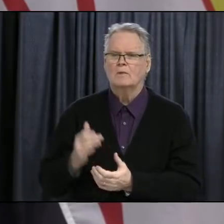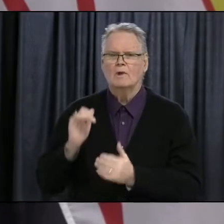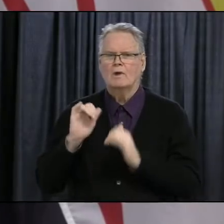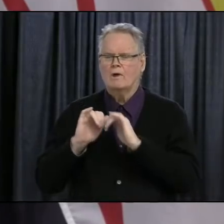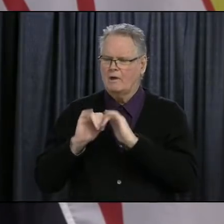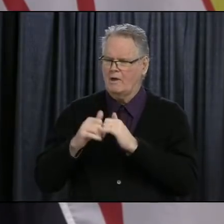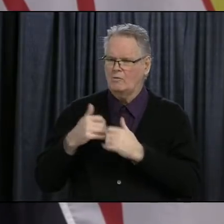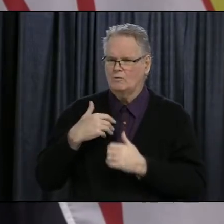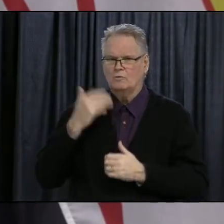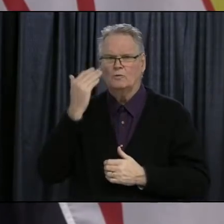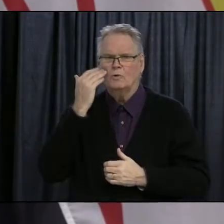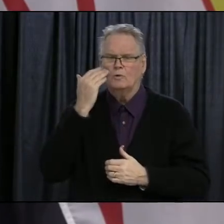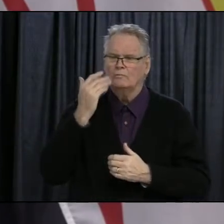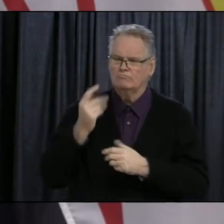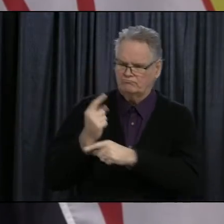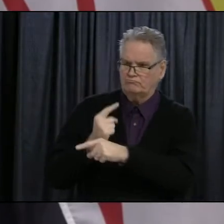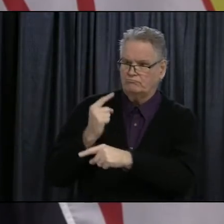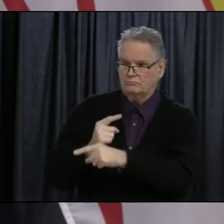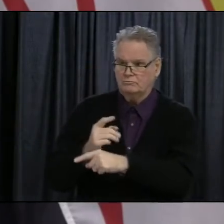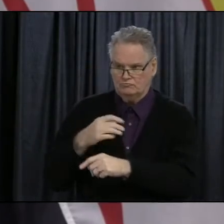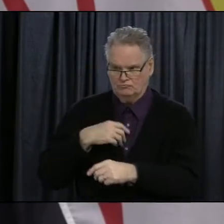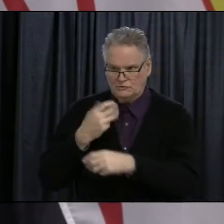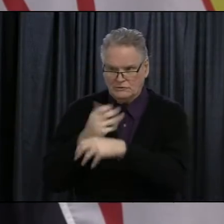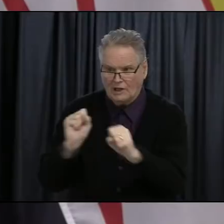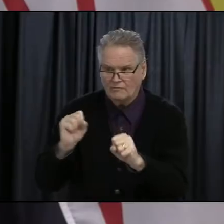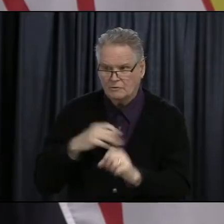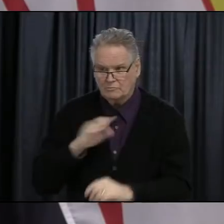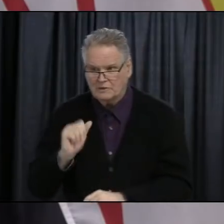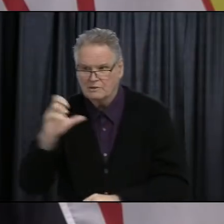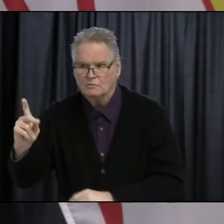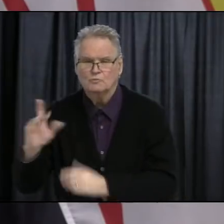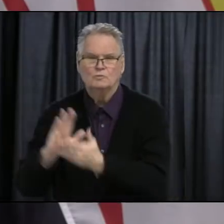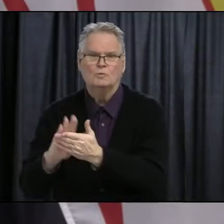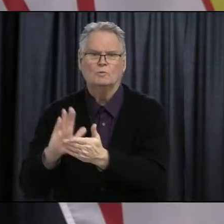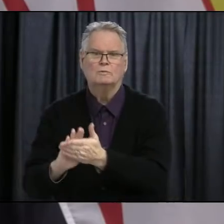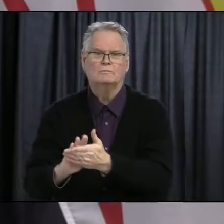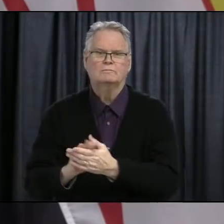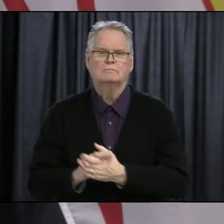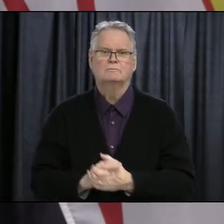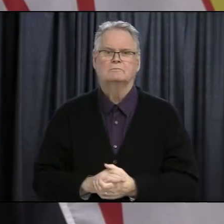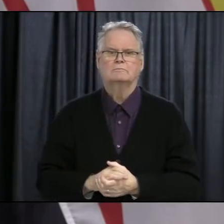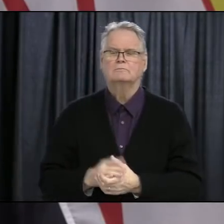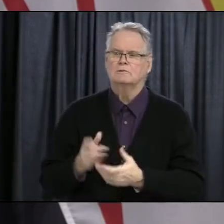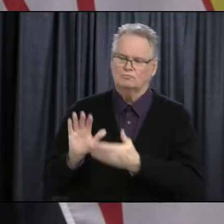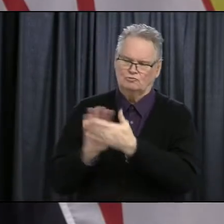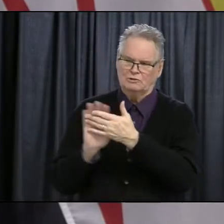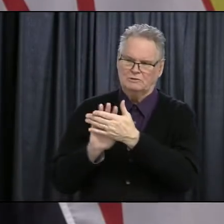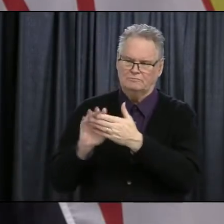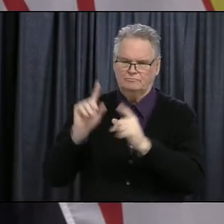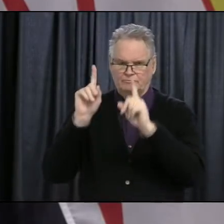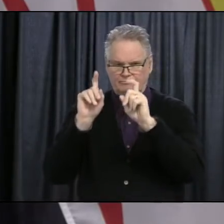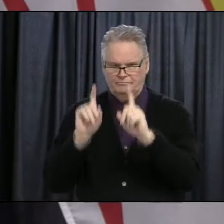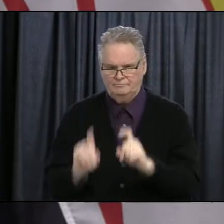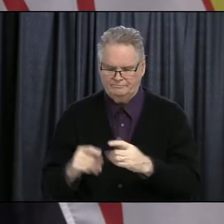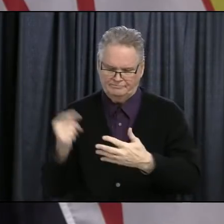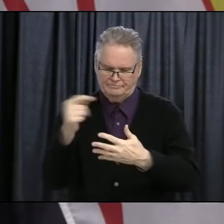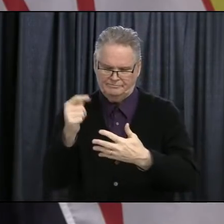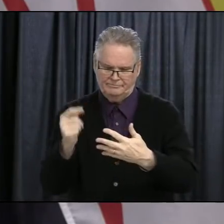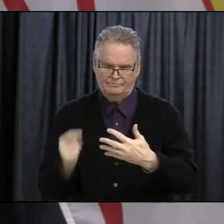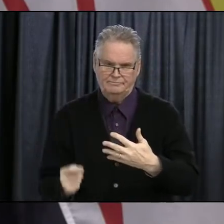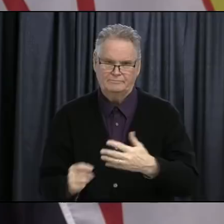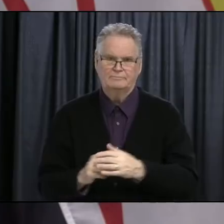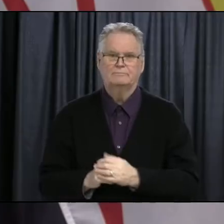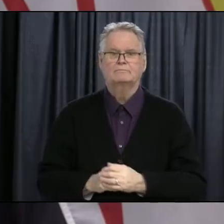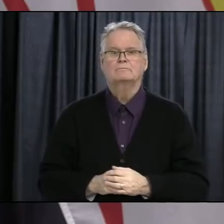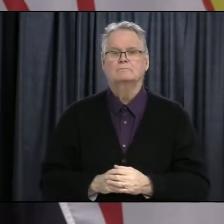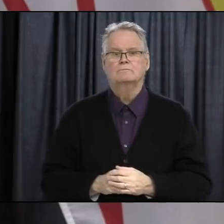to go through every morning before they go into school, and if they have any symptoms on that list, they're supposed to stay